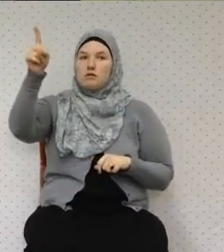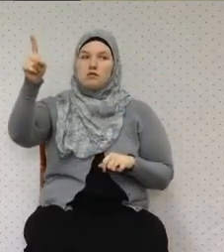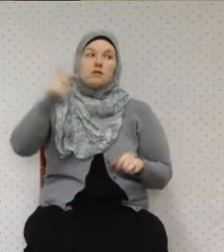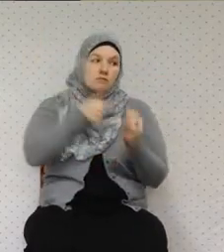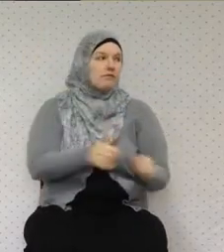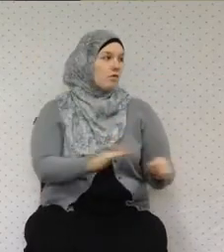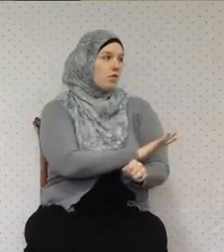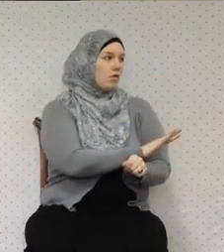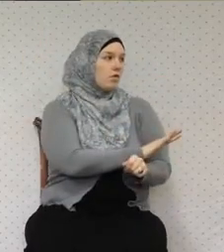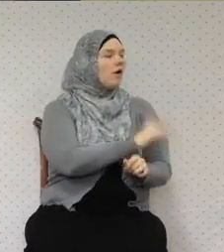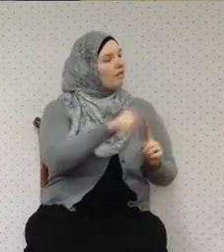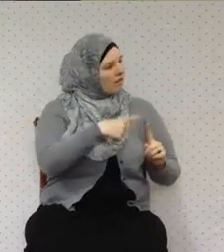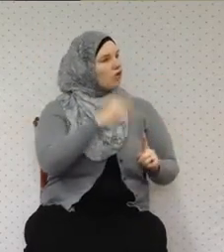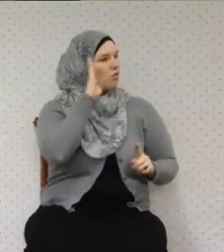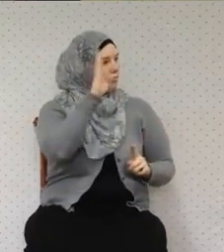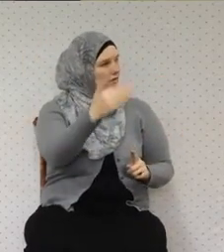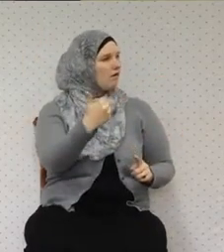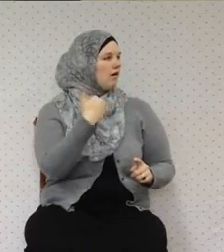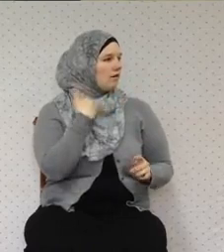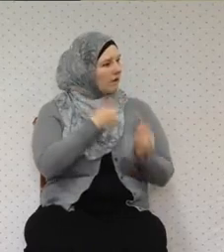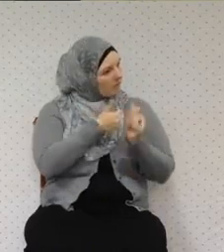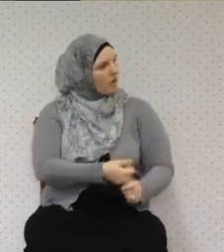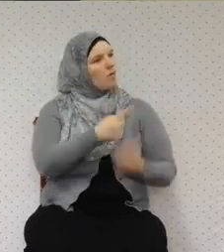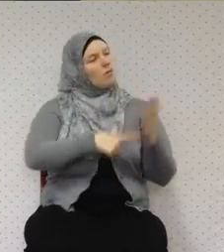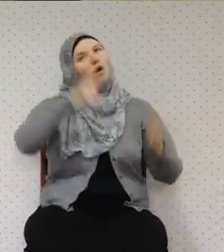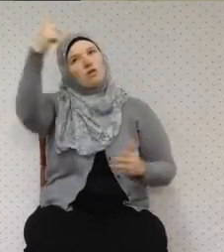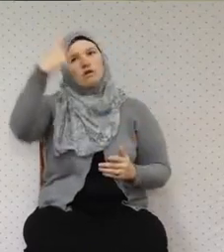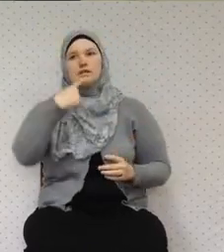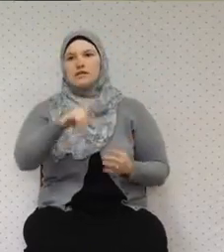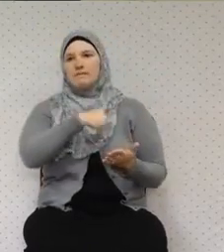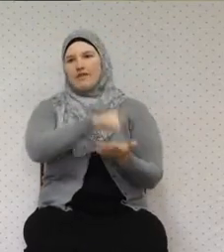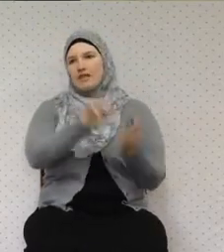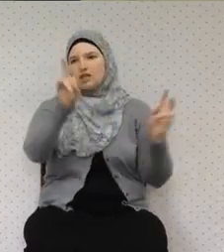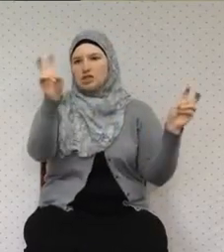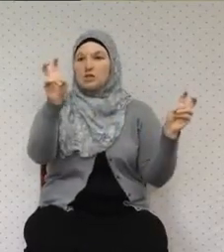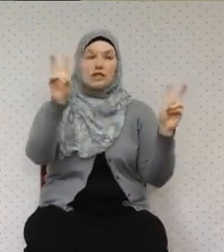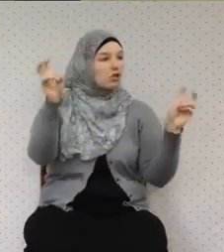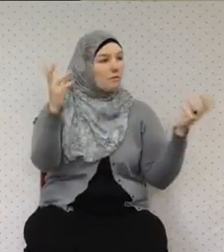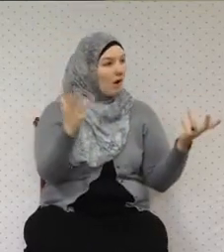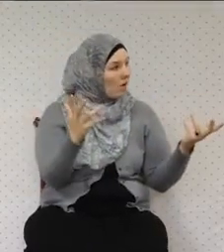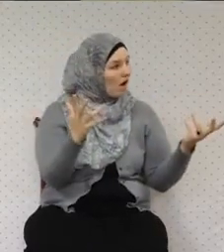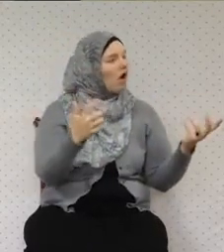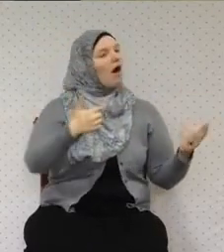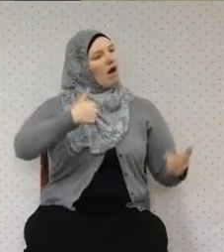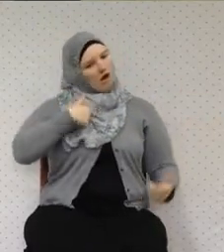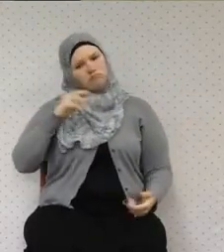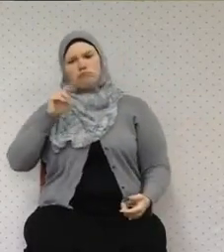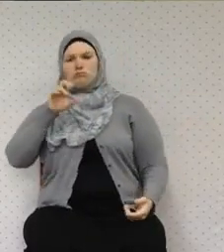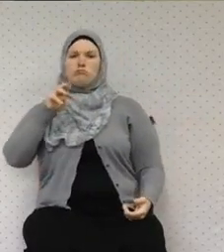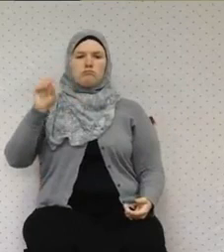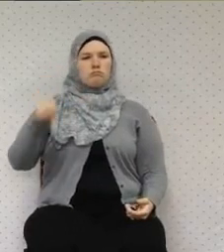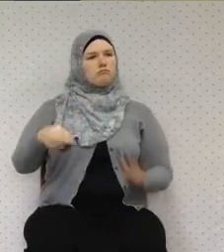when we submit fully, then we will have complied with what Allah says about this issue, the issue of claiming to be